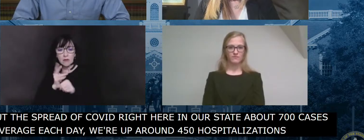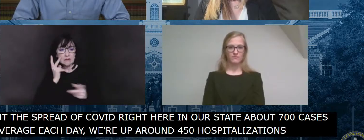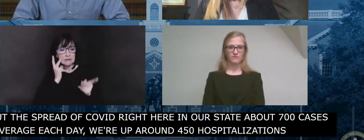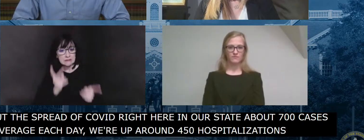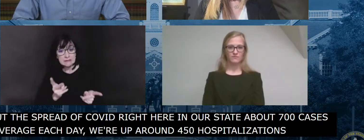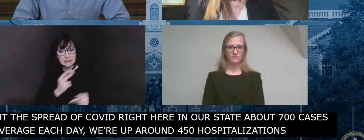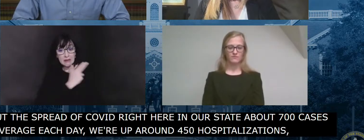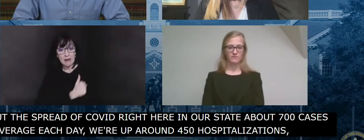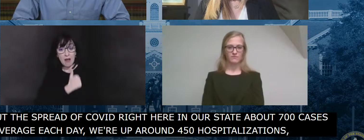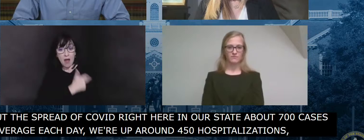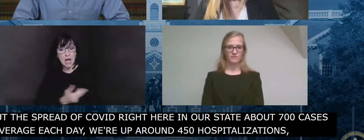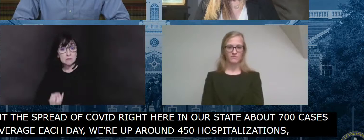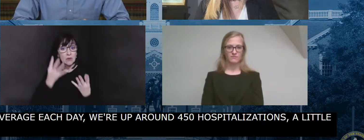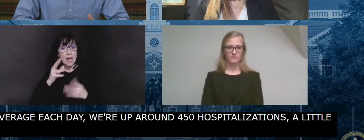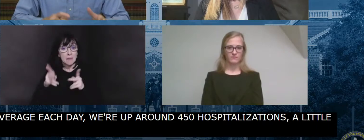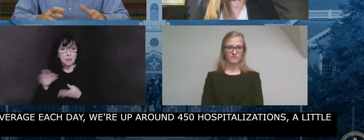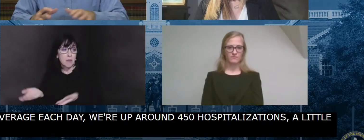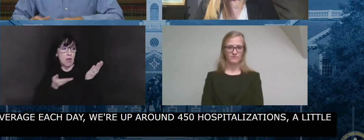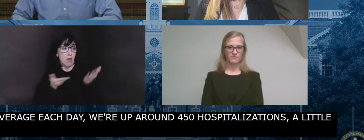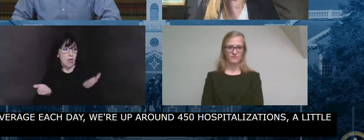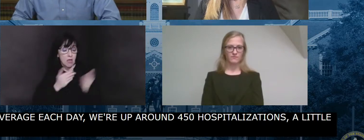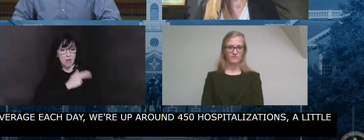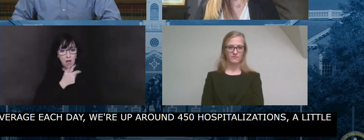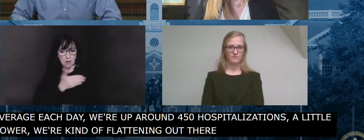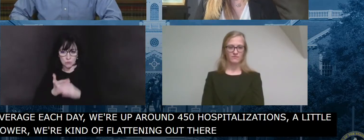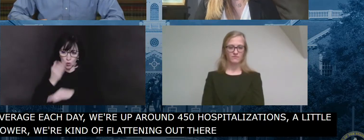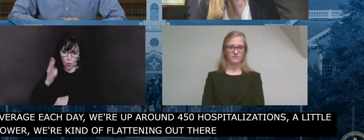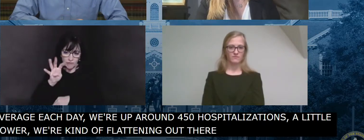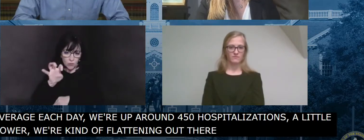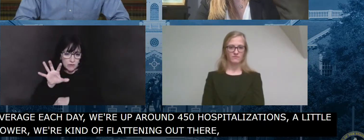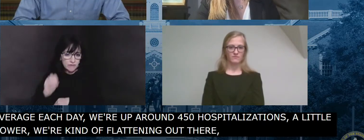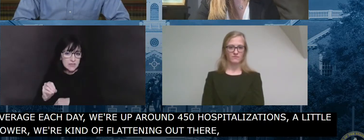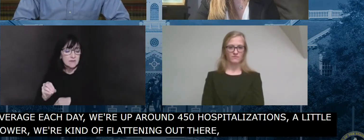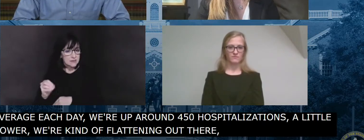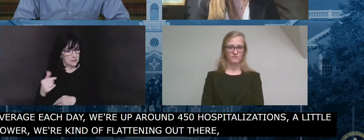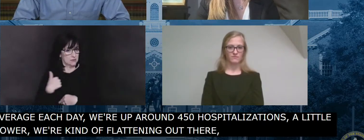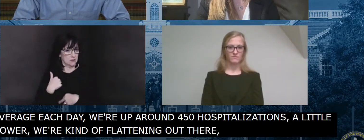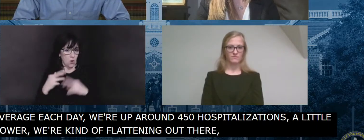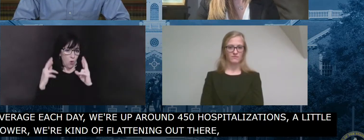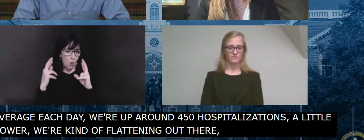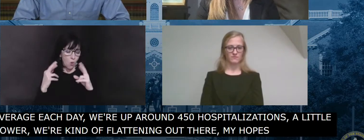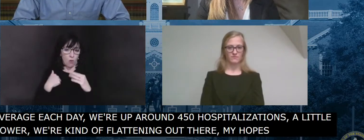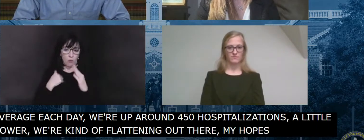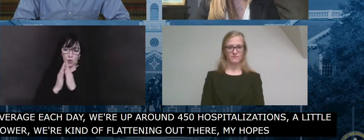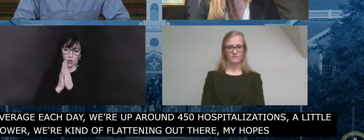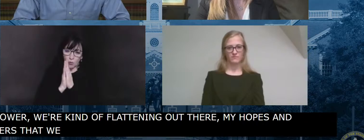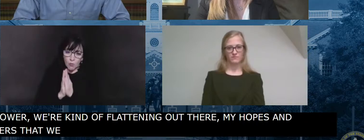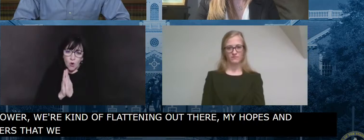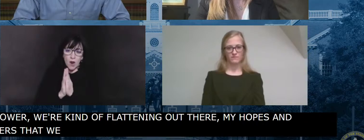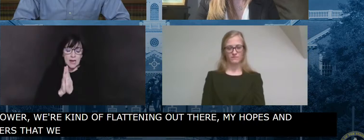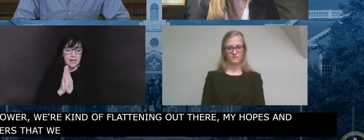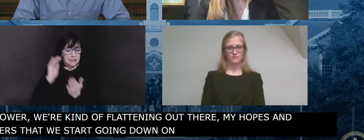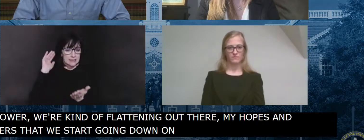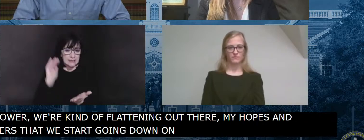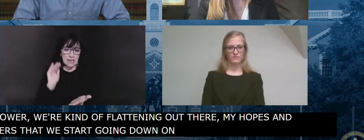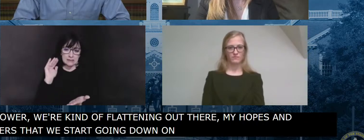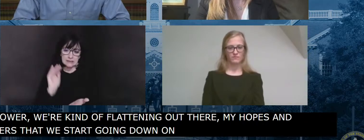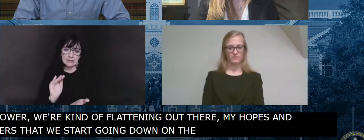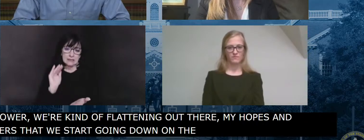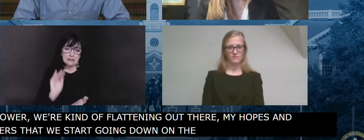out there. My hope and prayer is that we start going down, and on the other side of this peak, we have